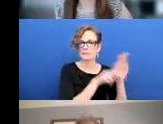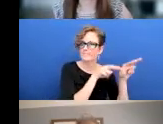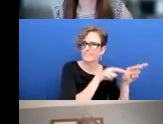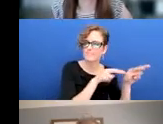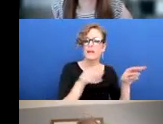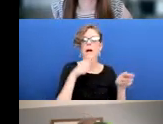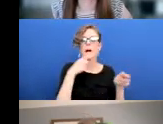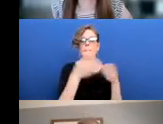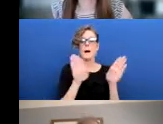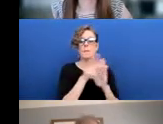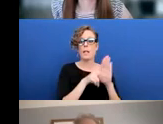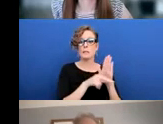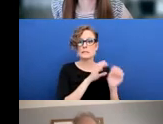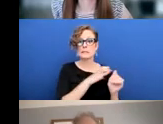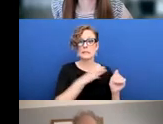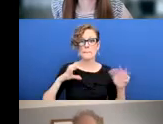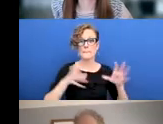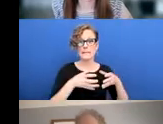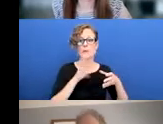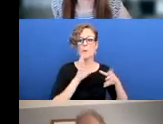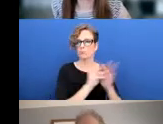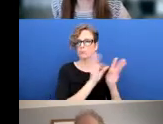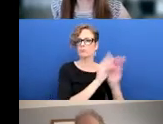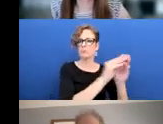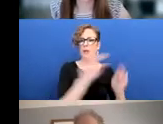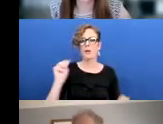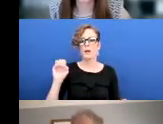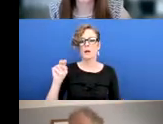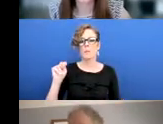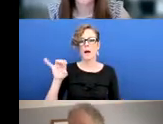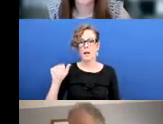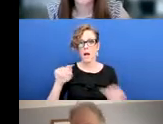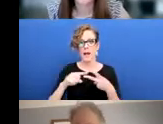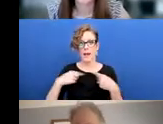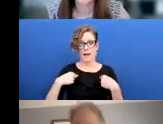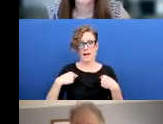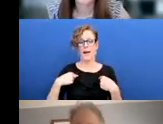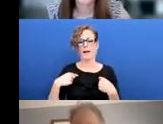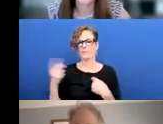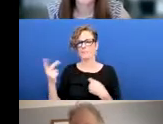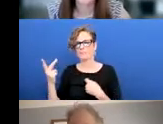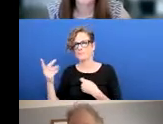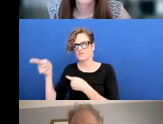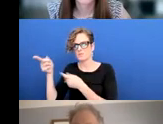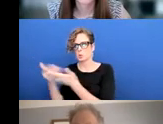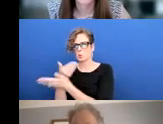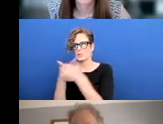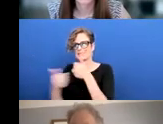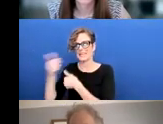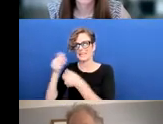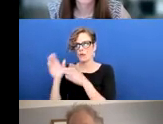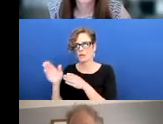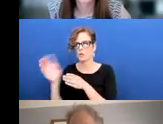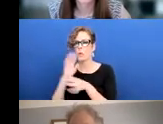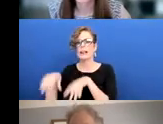meetings as normal. Monica, our new executive director. las reuniones van a seguir siendo el mismo